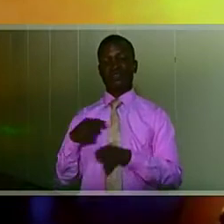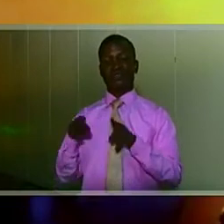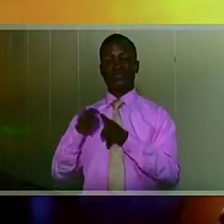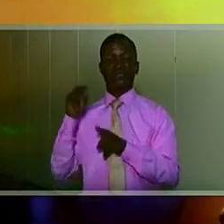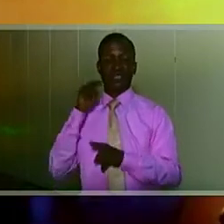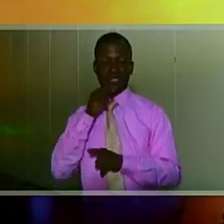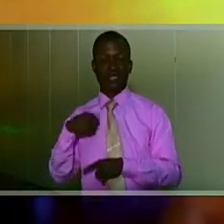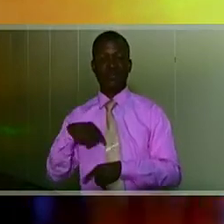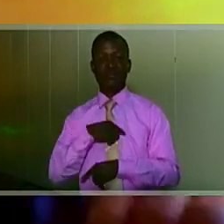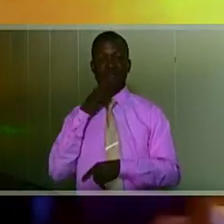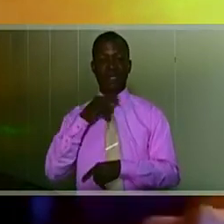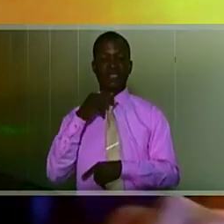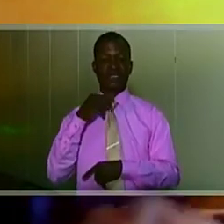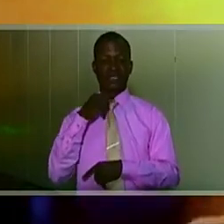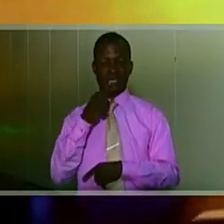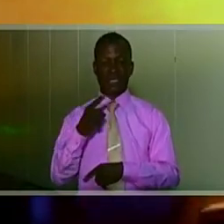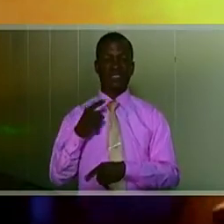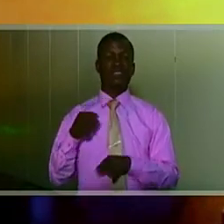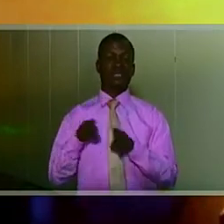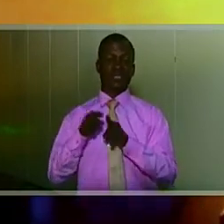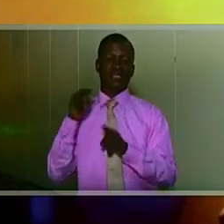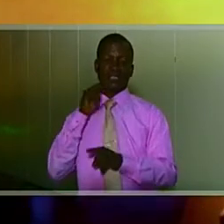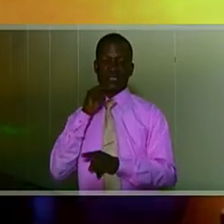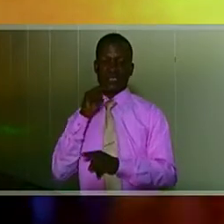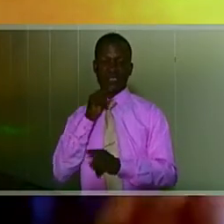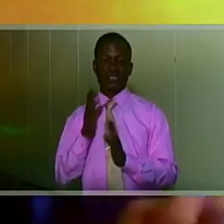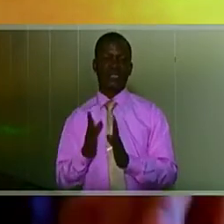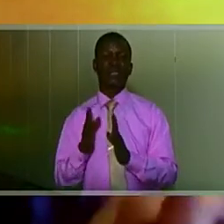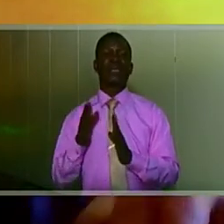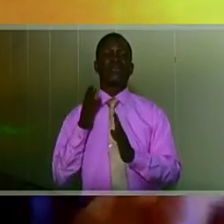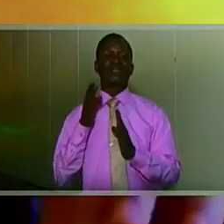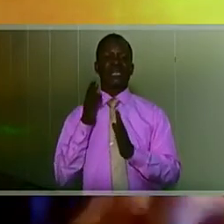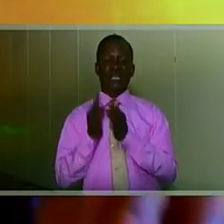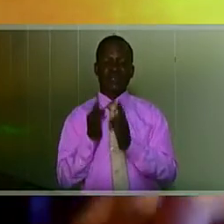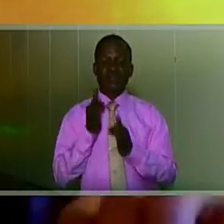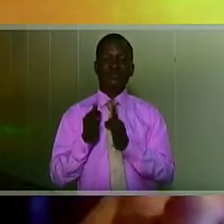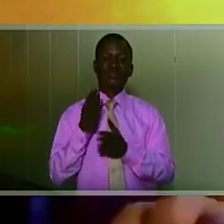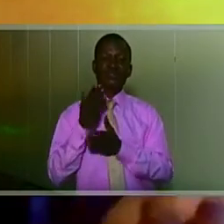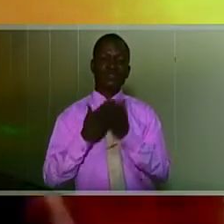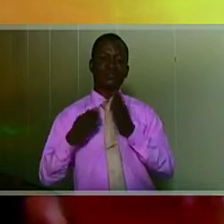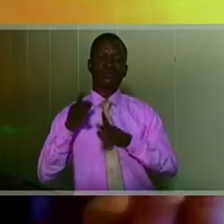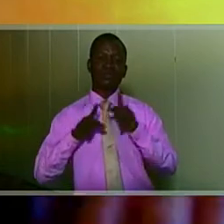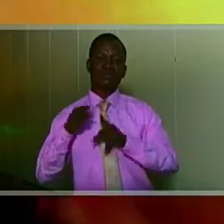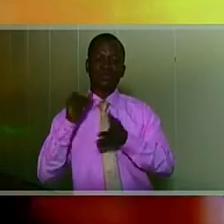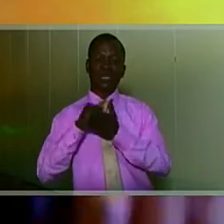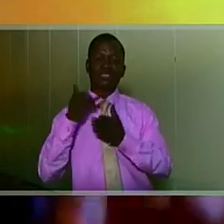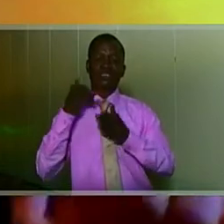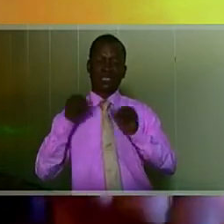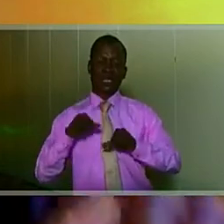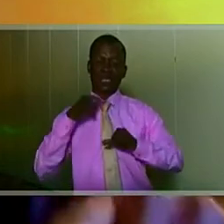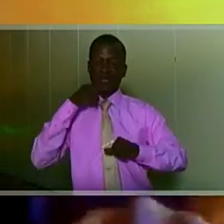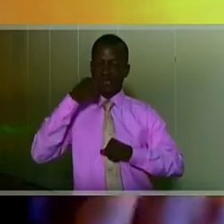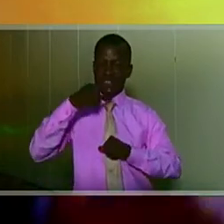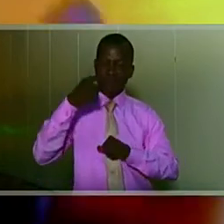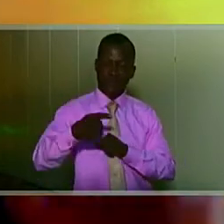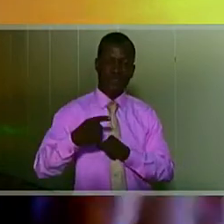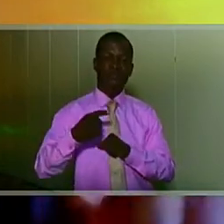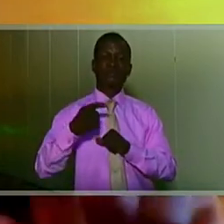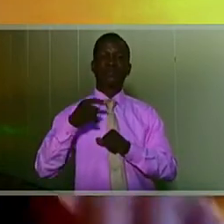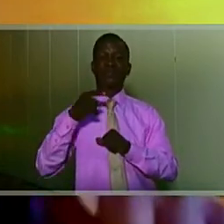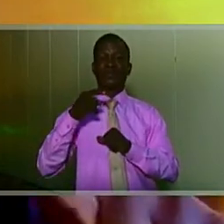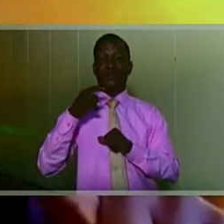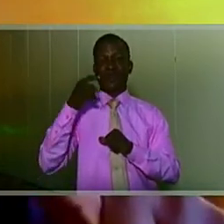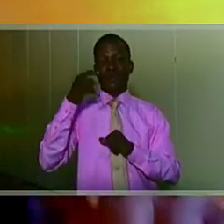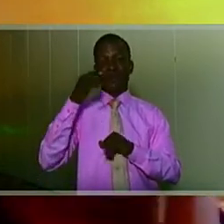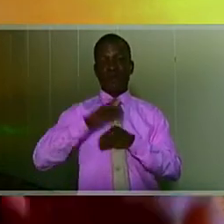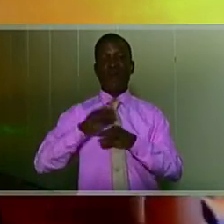represent, I mean, Nigeria. If there's any assemblage of people that can authoritatively speak on behalf of the Nigerian people, I think it's the